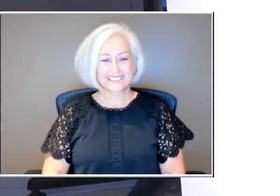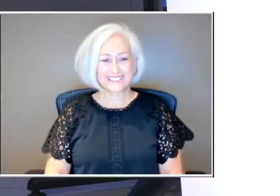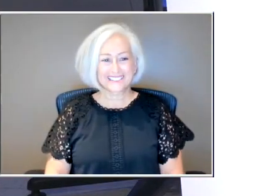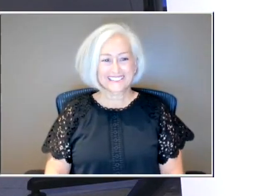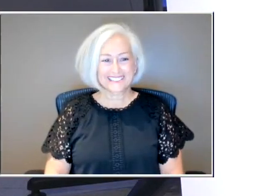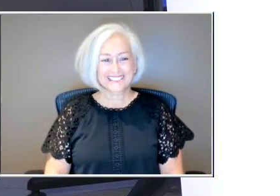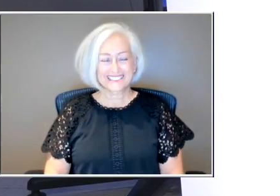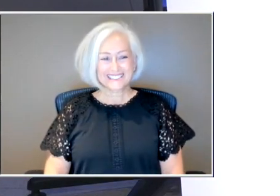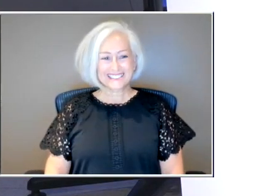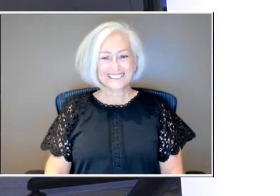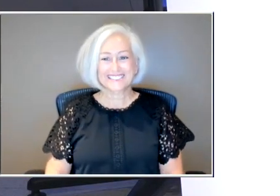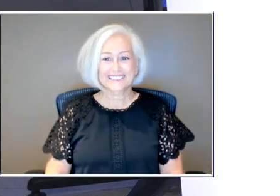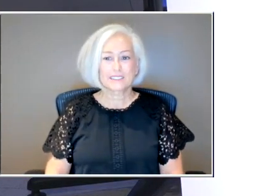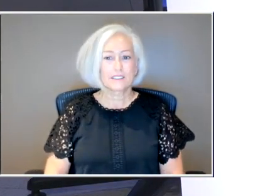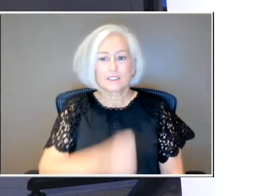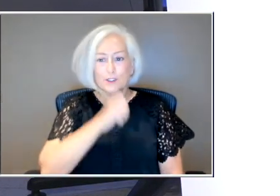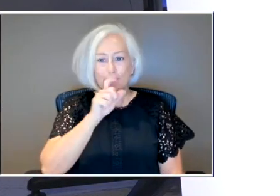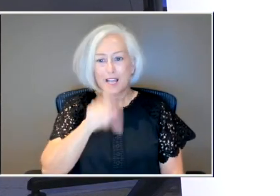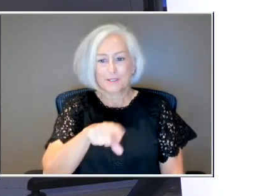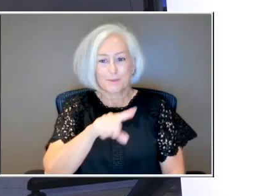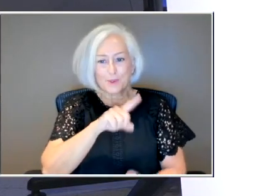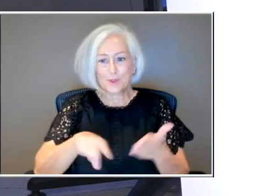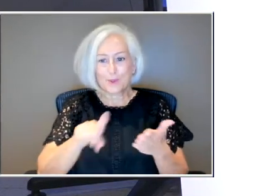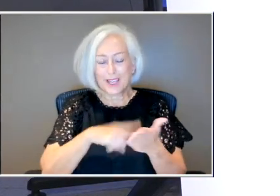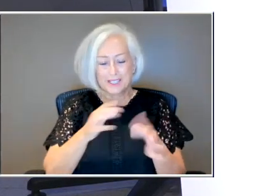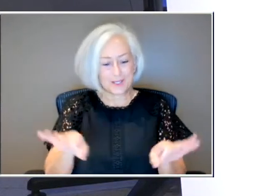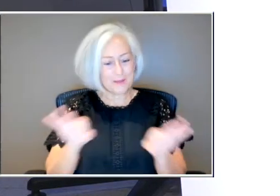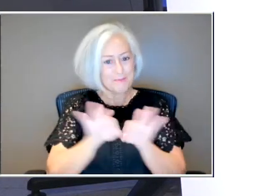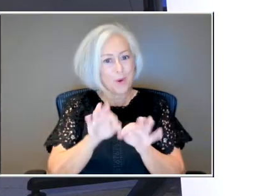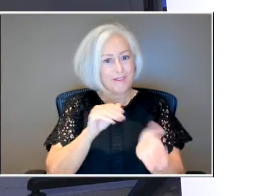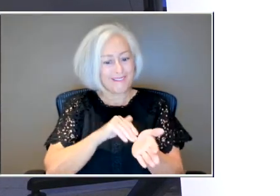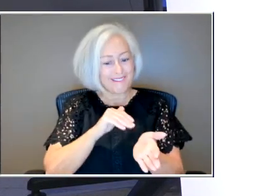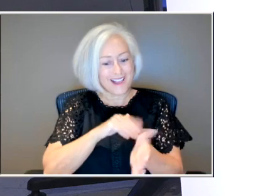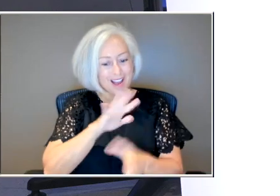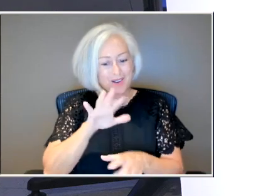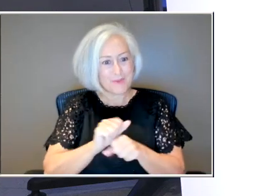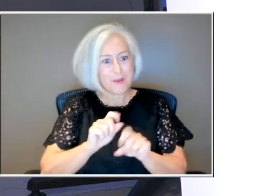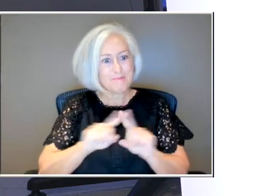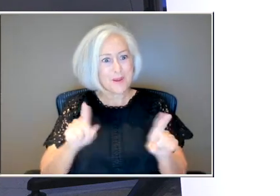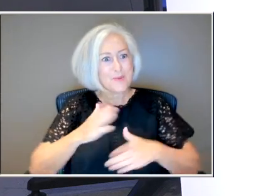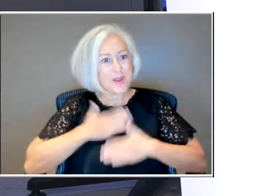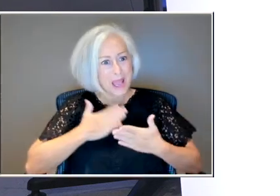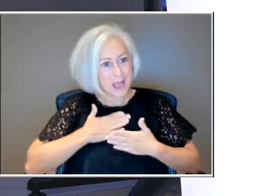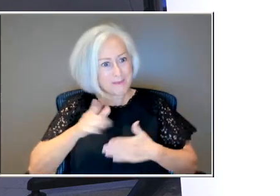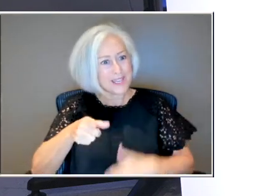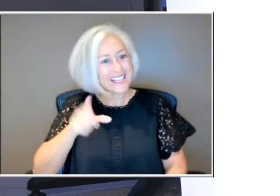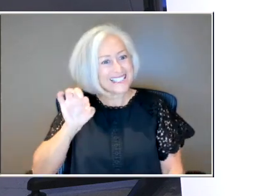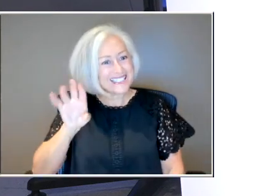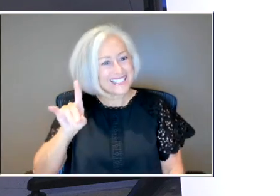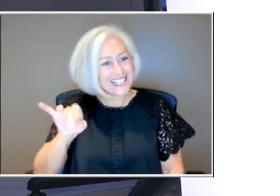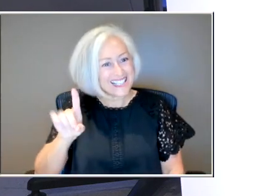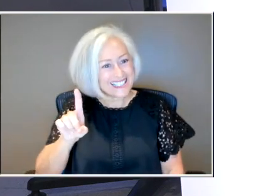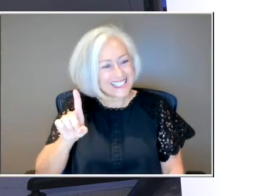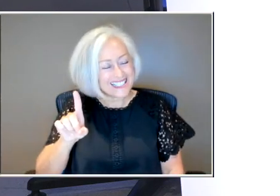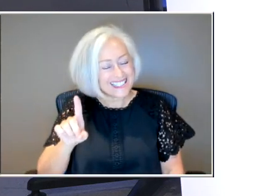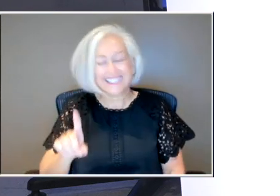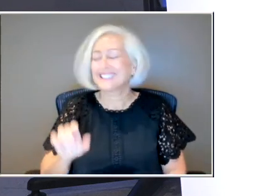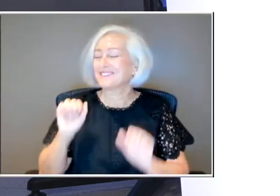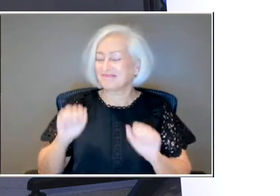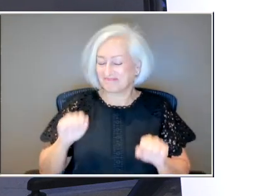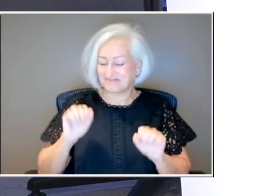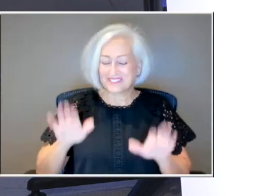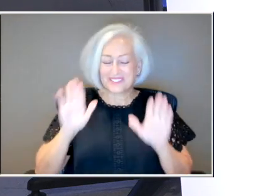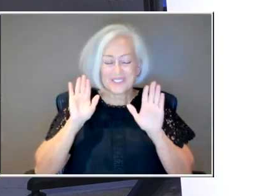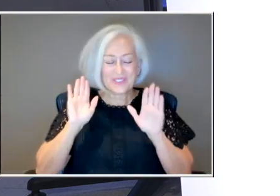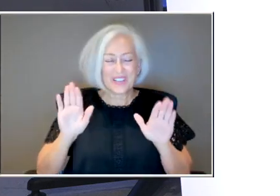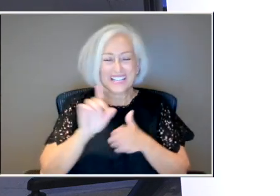You're not supposed to cancel important doctor's appointments, but we're so glad that you got to. Yeah, that So was a great one to cancel. Right?